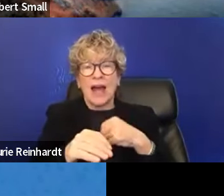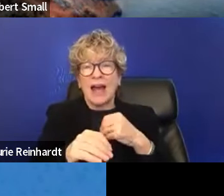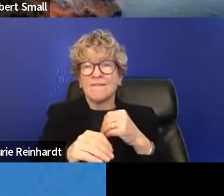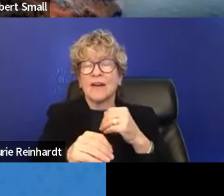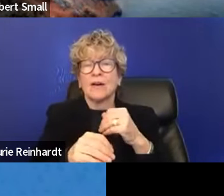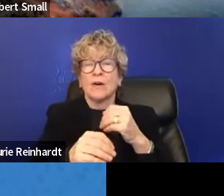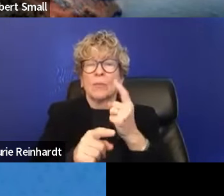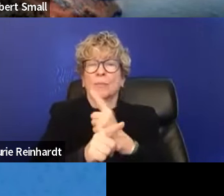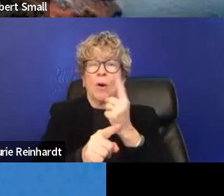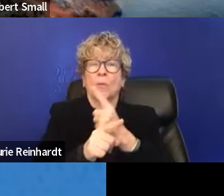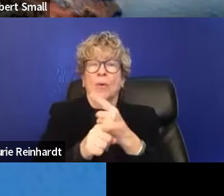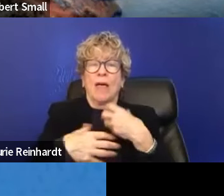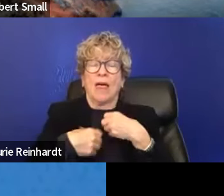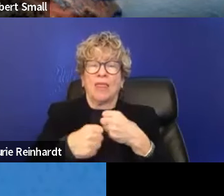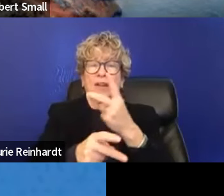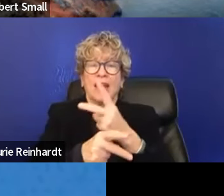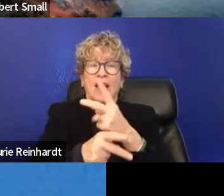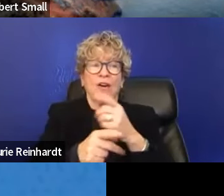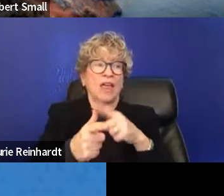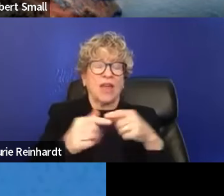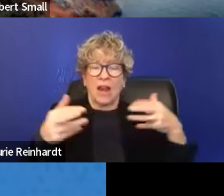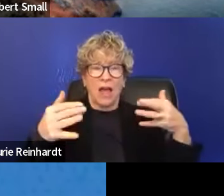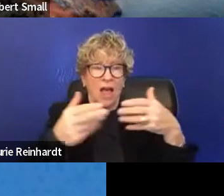get to the point of crisis, and what?